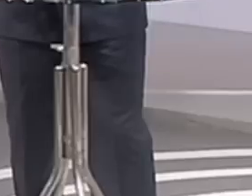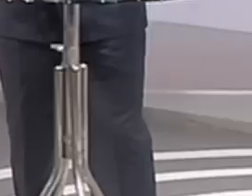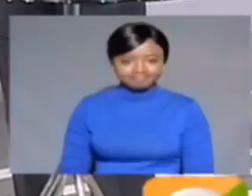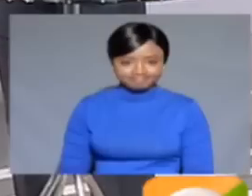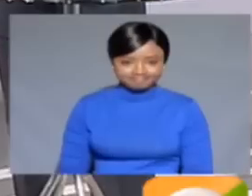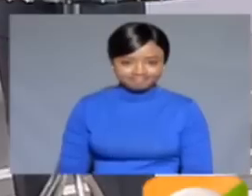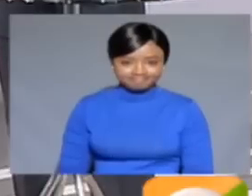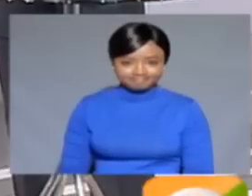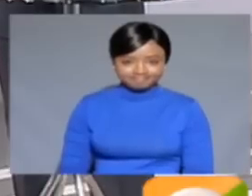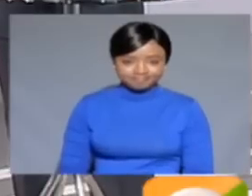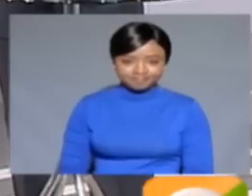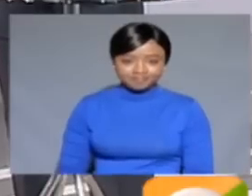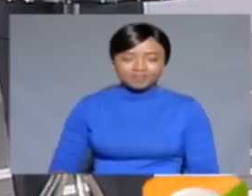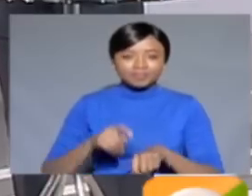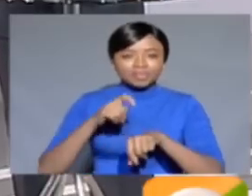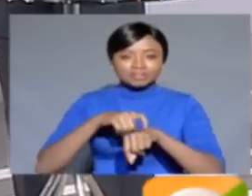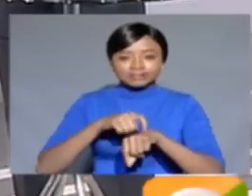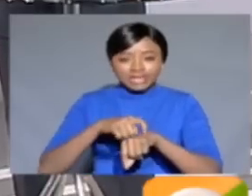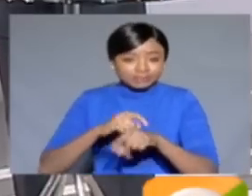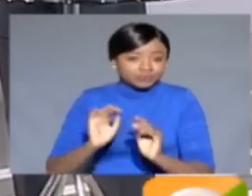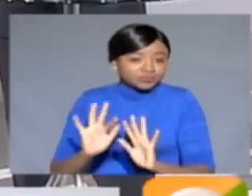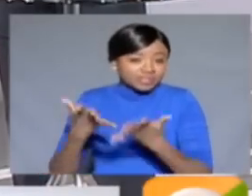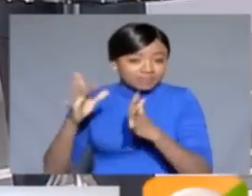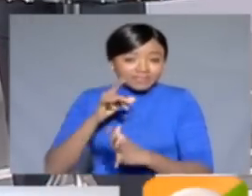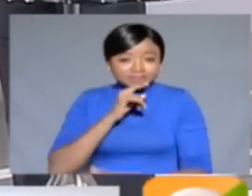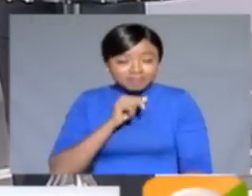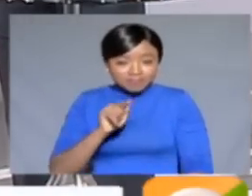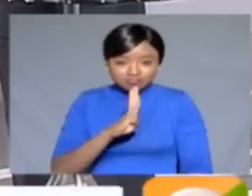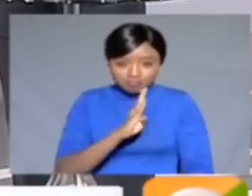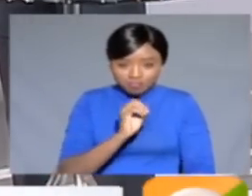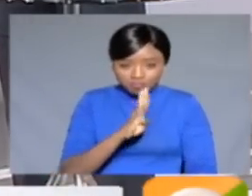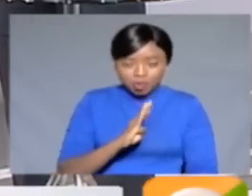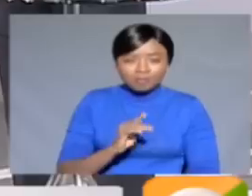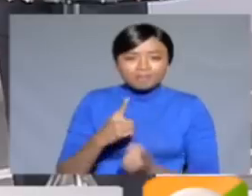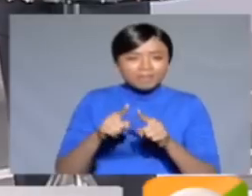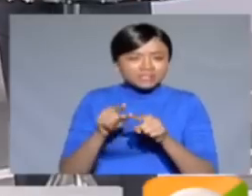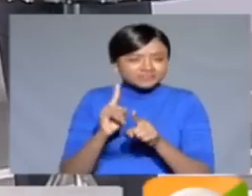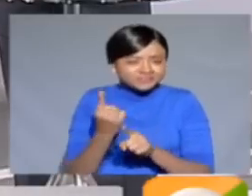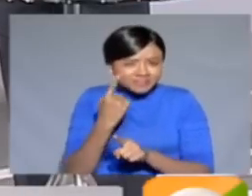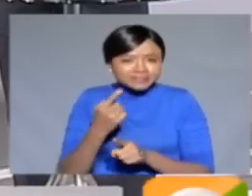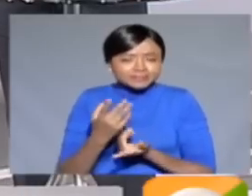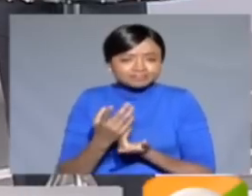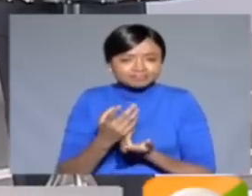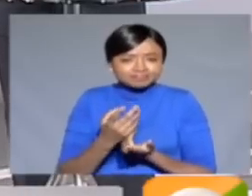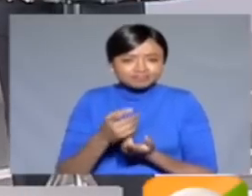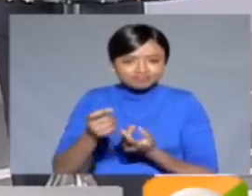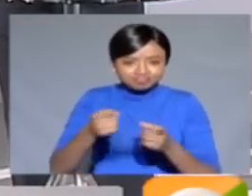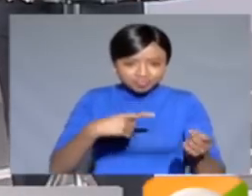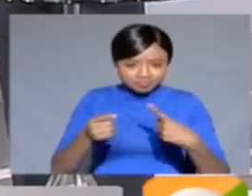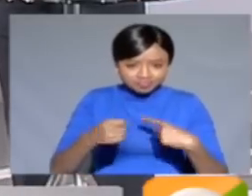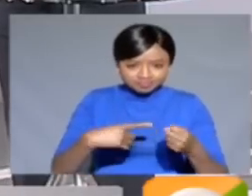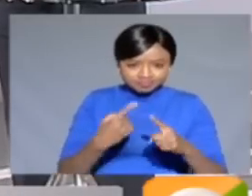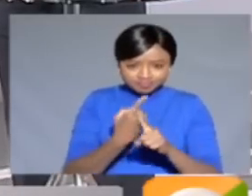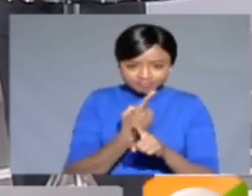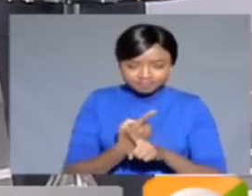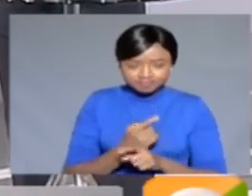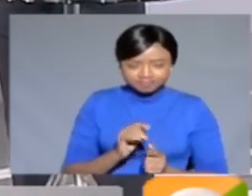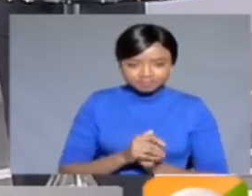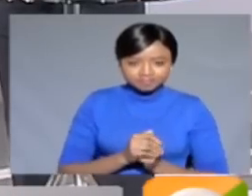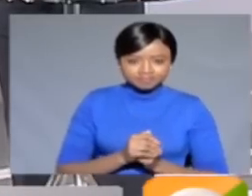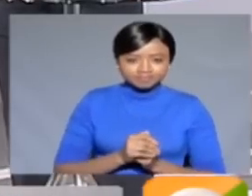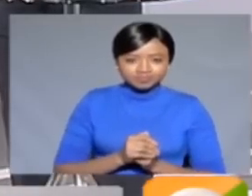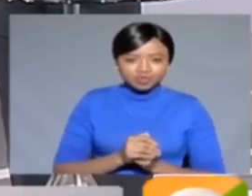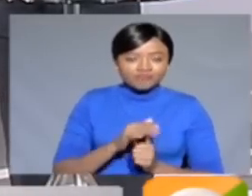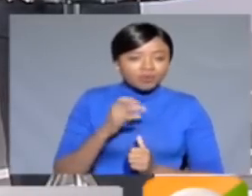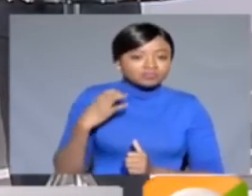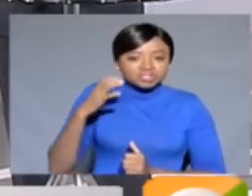Welcome back. Time now for that tribute that I've been telling you about, and that will be on shortly. But before that, two tributes that have come my way. One here from Mohamed Nyaoga, the chairman of